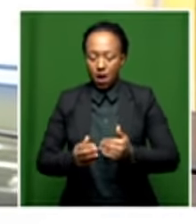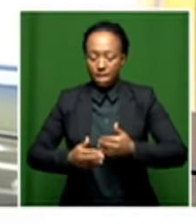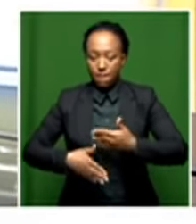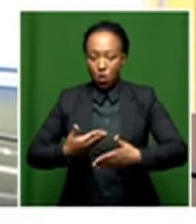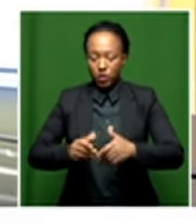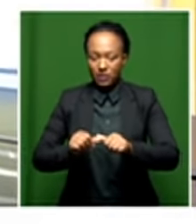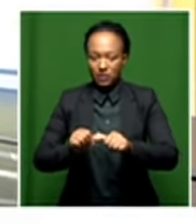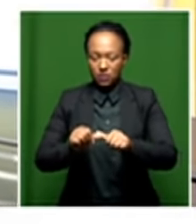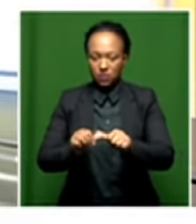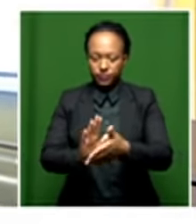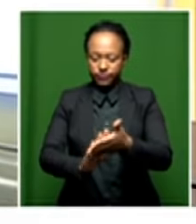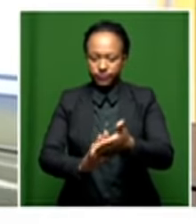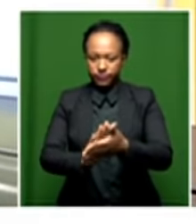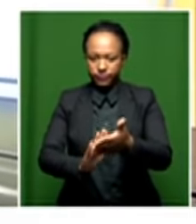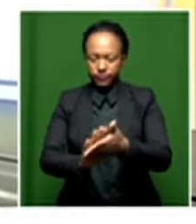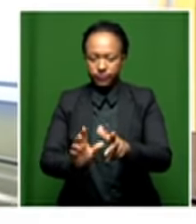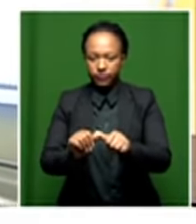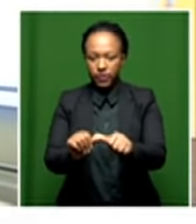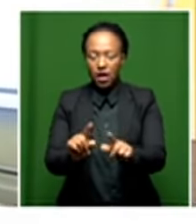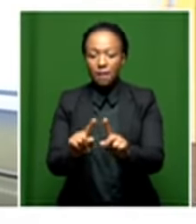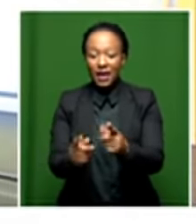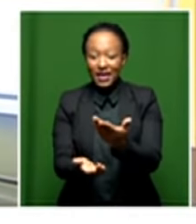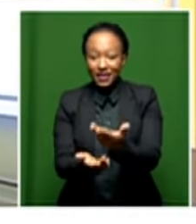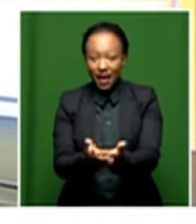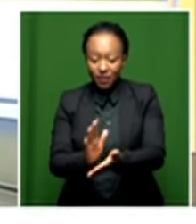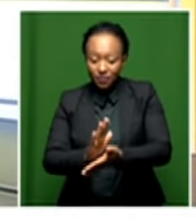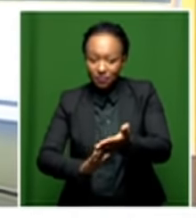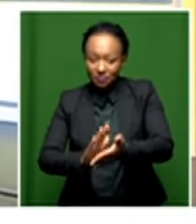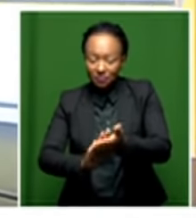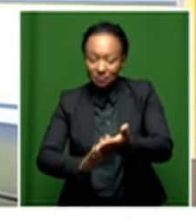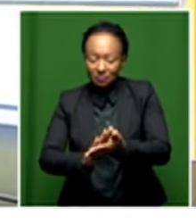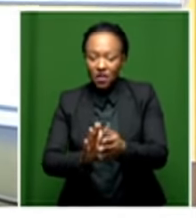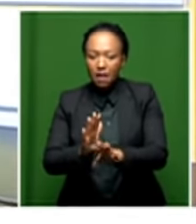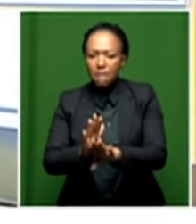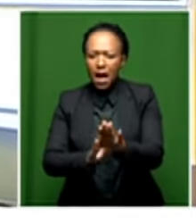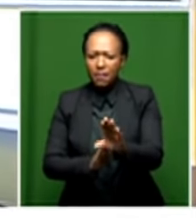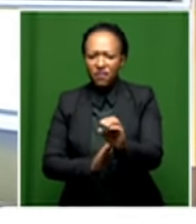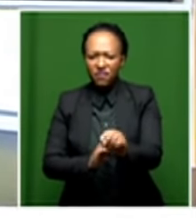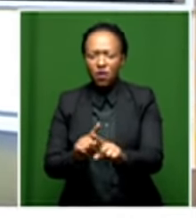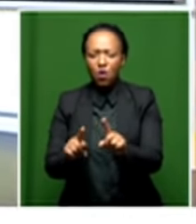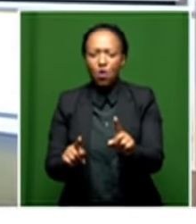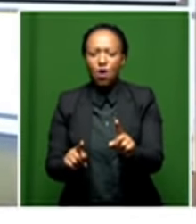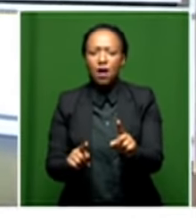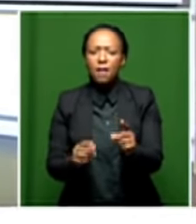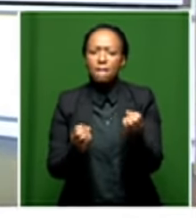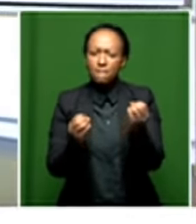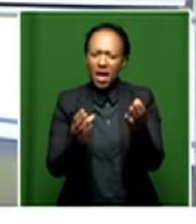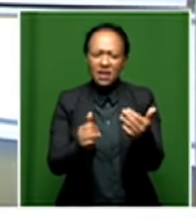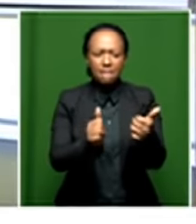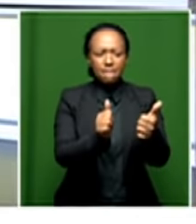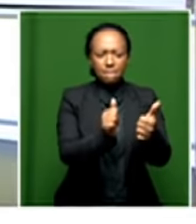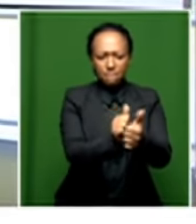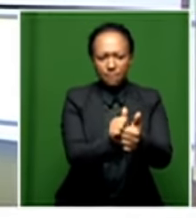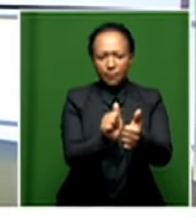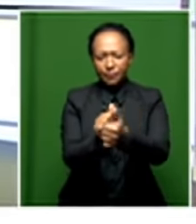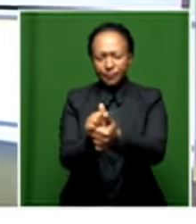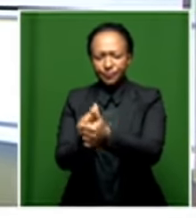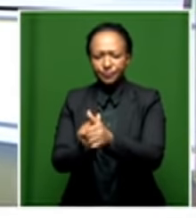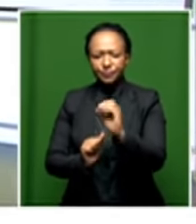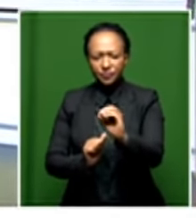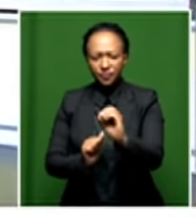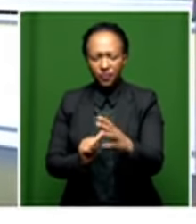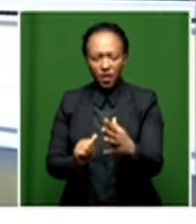pick up momentum, and it can but only pick up momentum, because I believe that there are a lot more partners that are coming on board. I